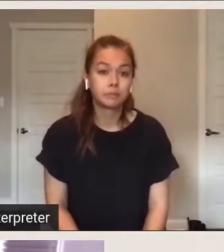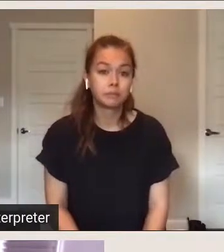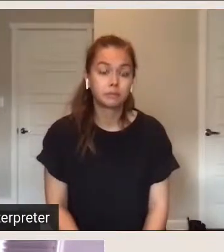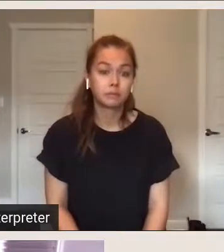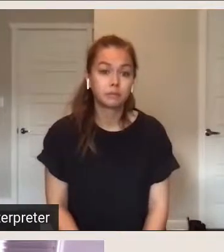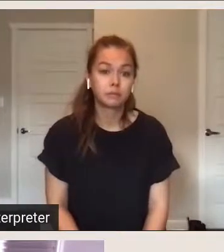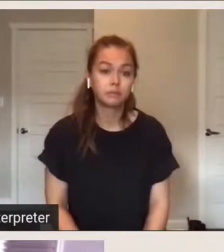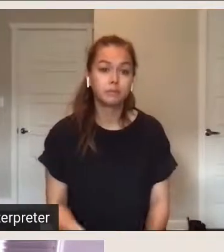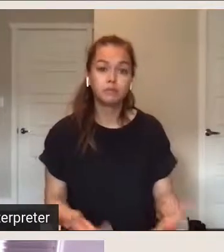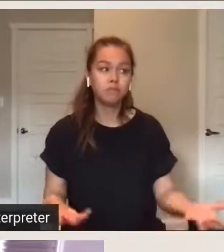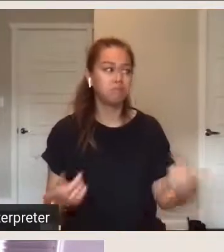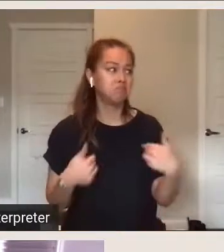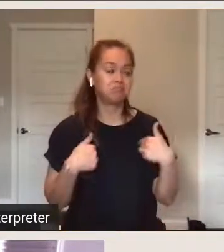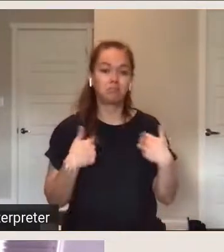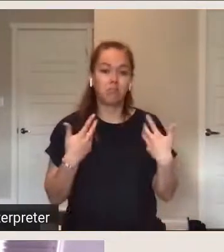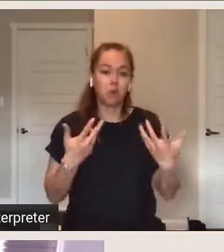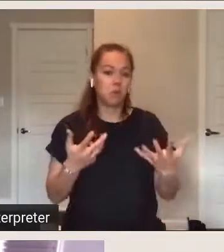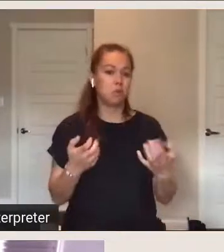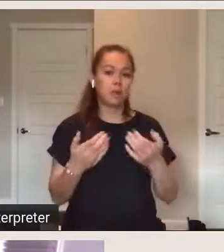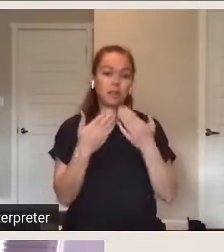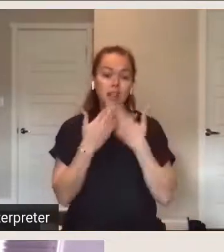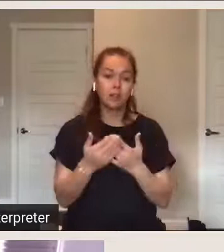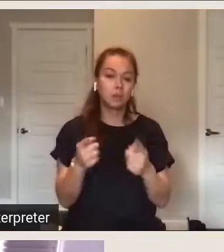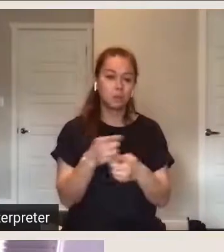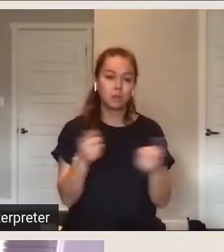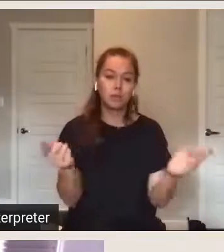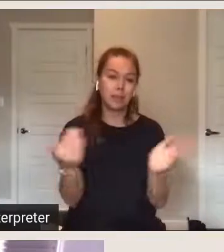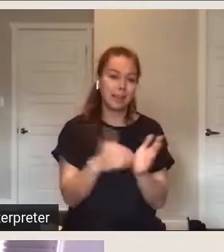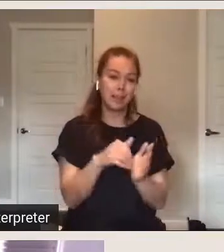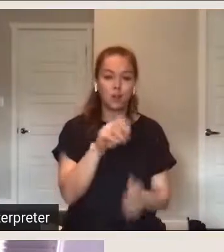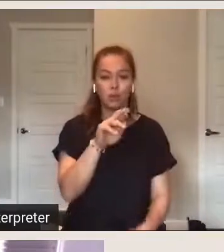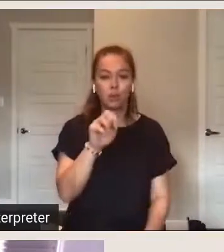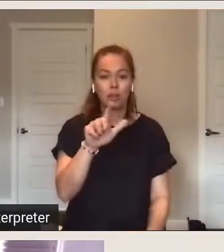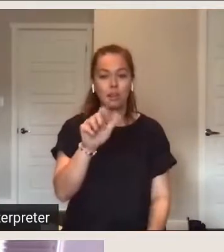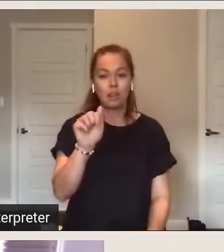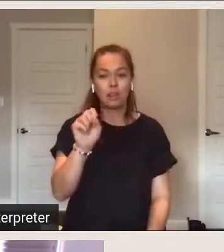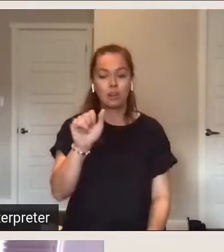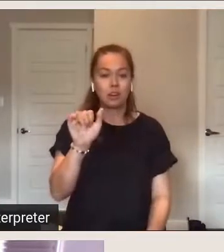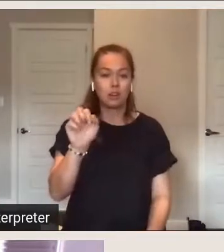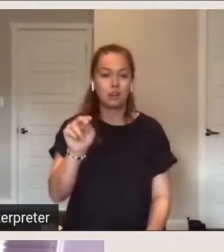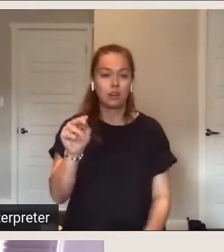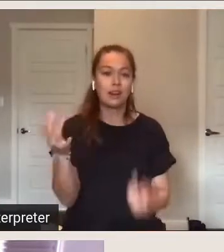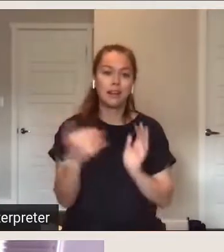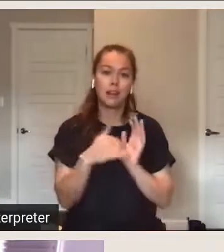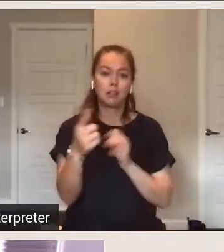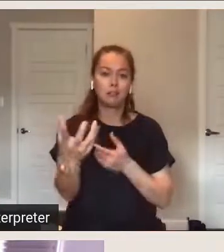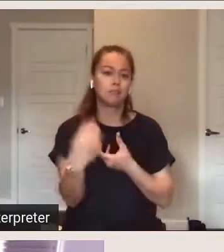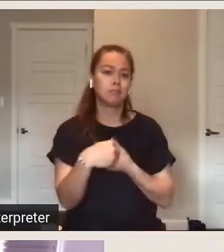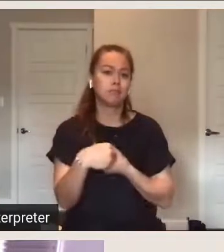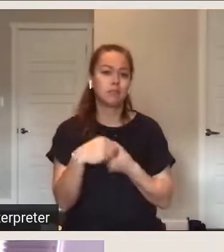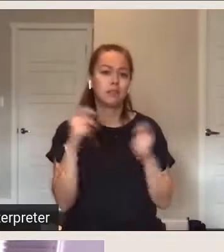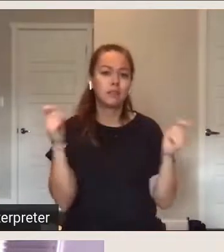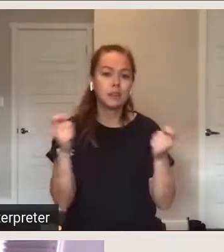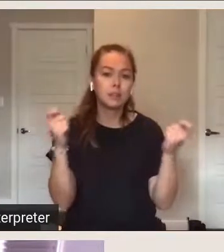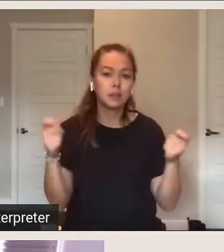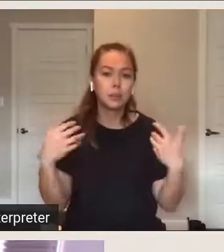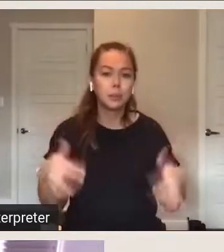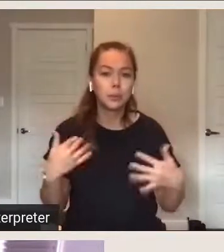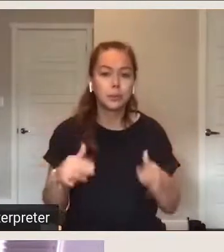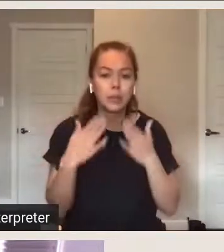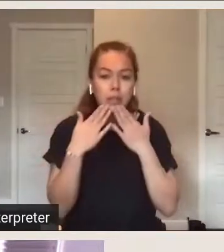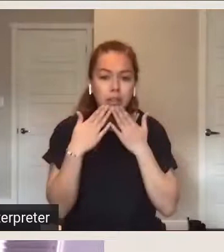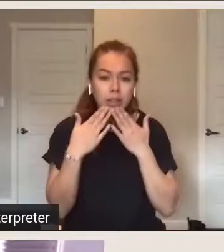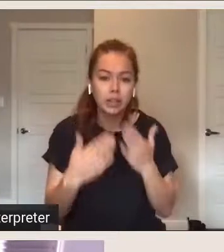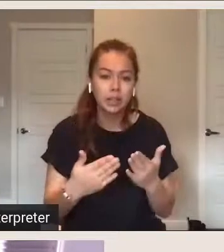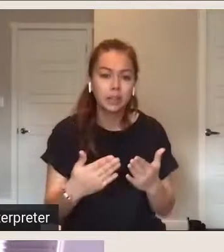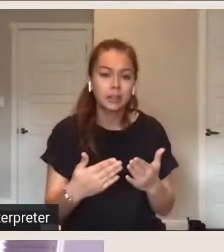just like to thank Relation again to have us on your festival, and it's a quite an honor to